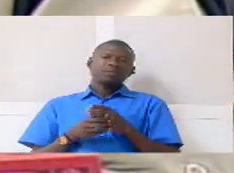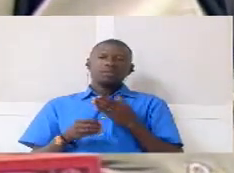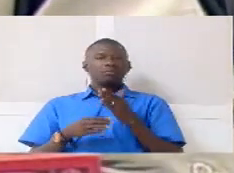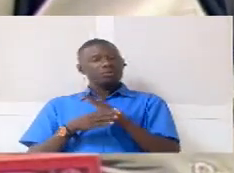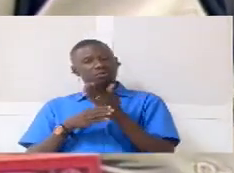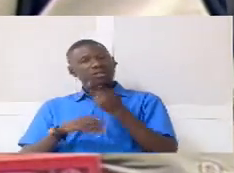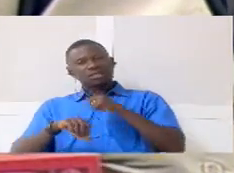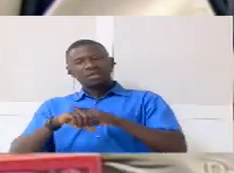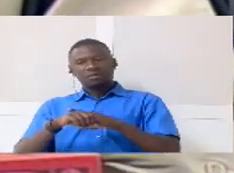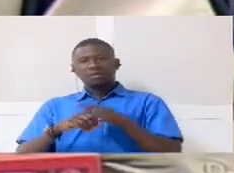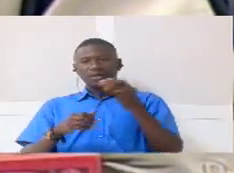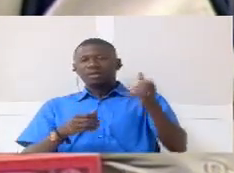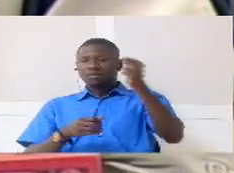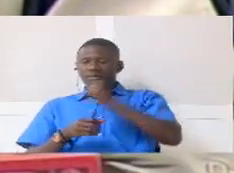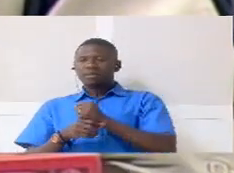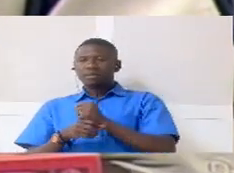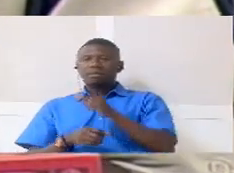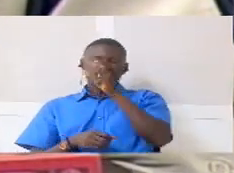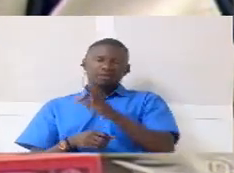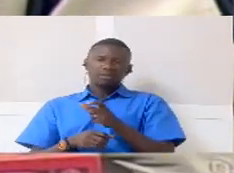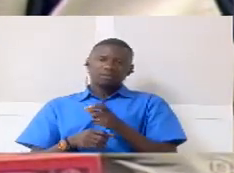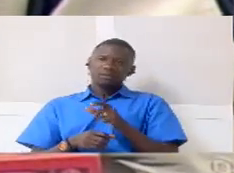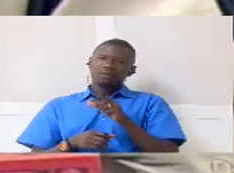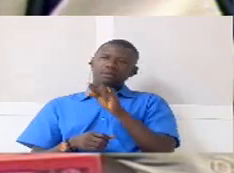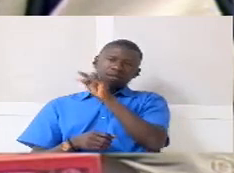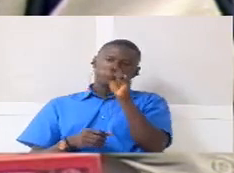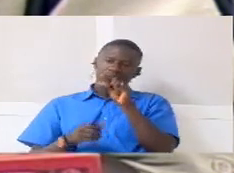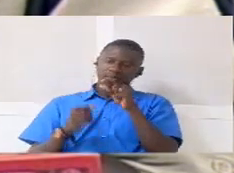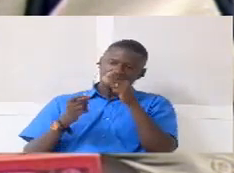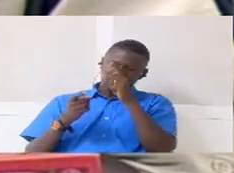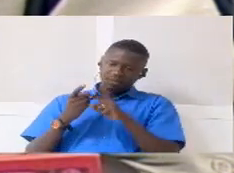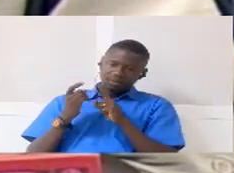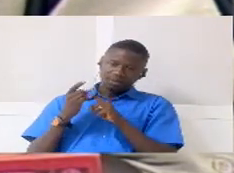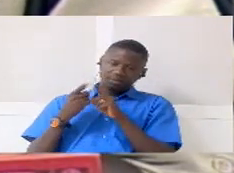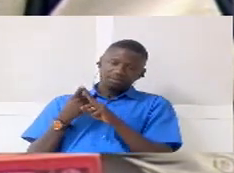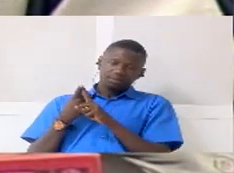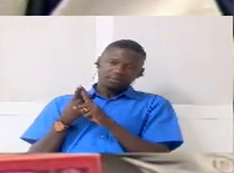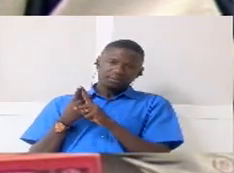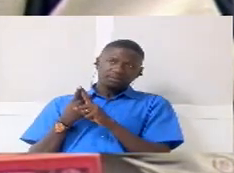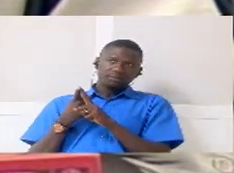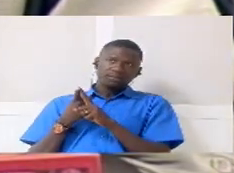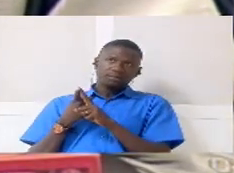In the interim, they will bring in someone. Amongst them was